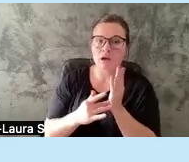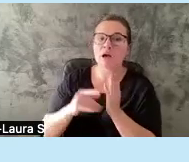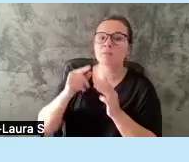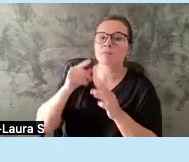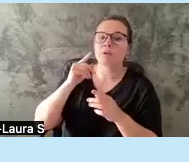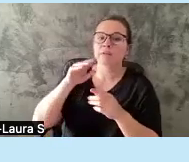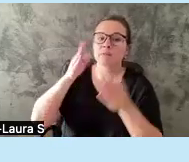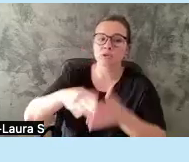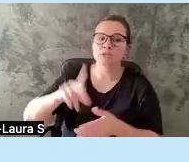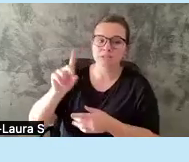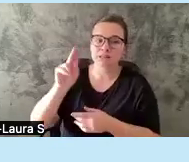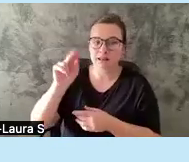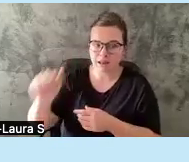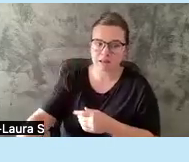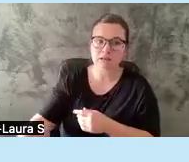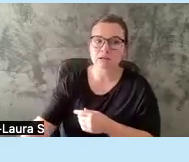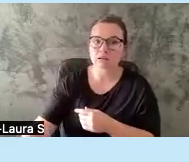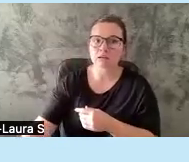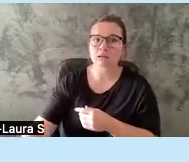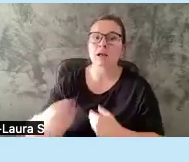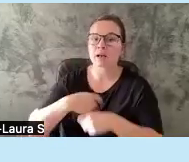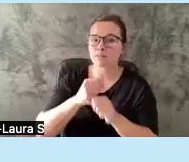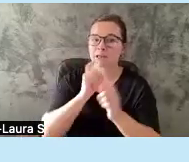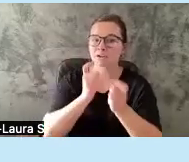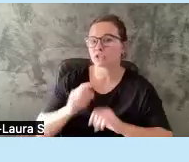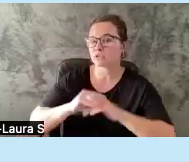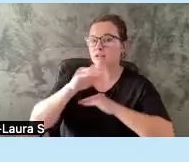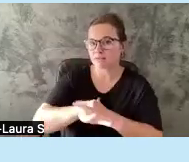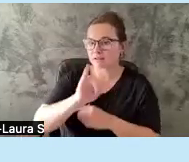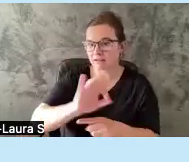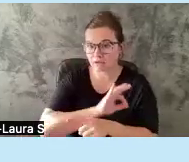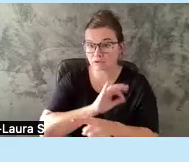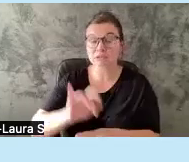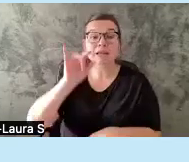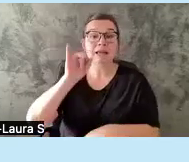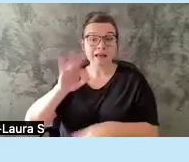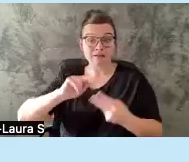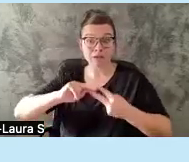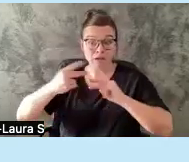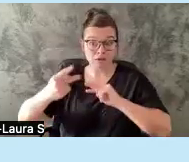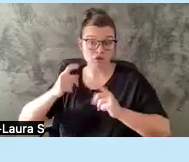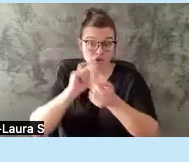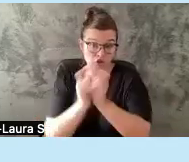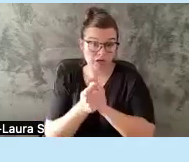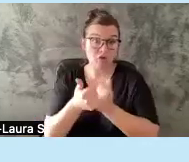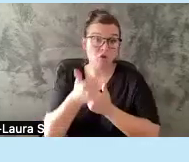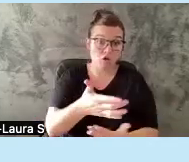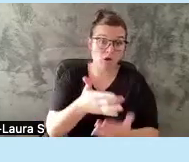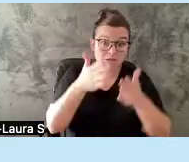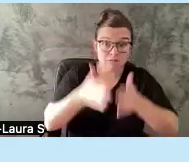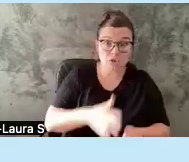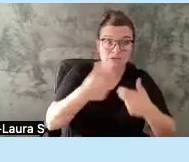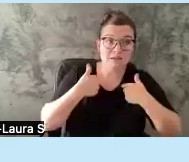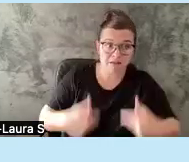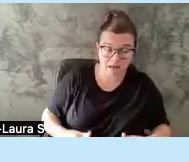person's DNA and make changes that impact that function. And if a known genetic change causes a person's health condition,